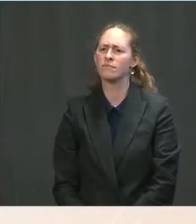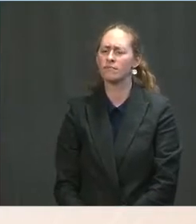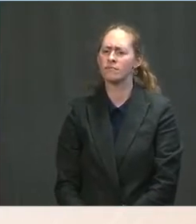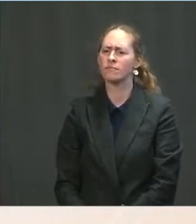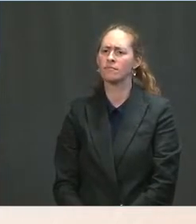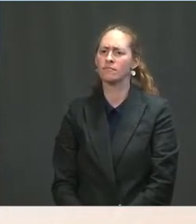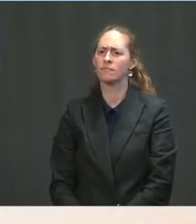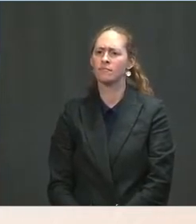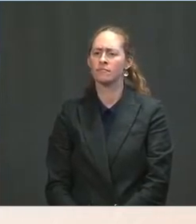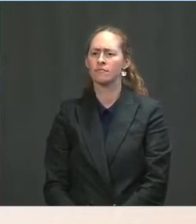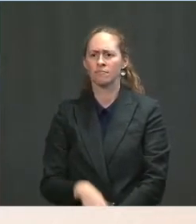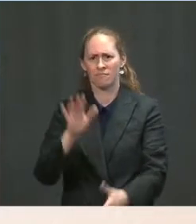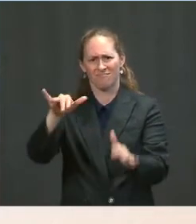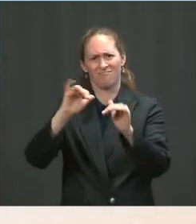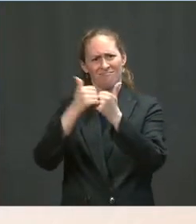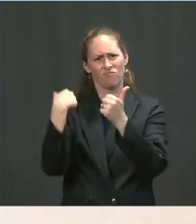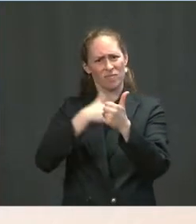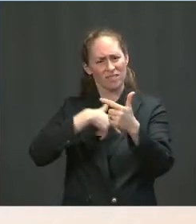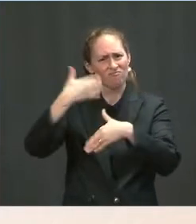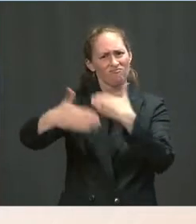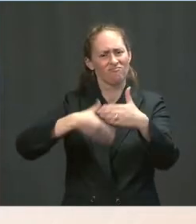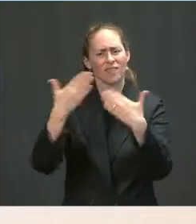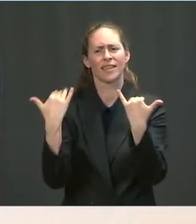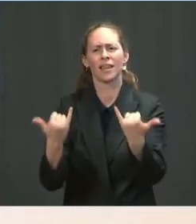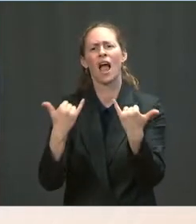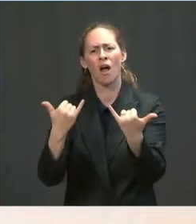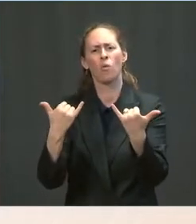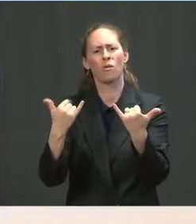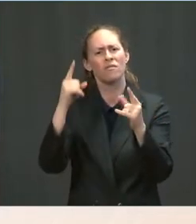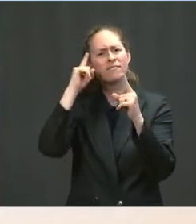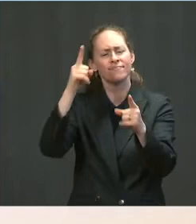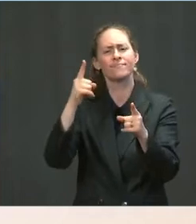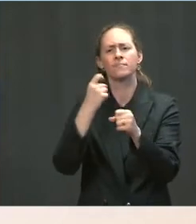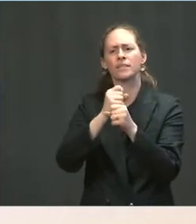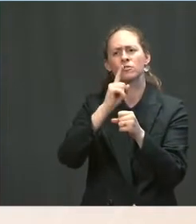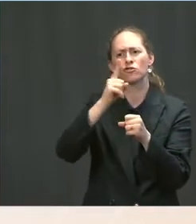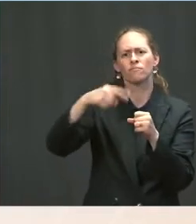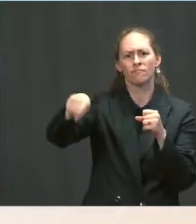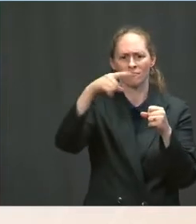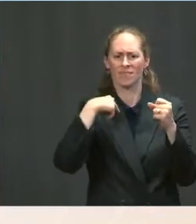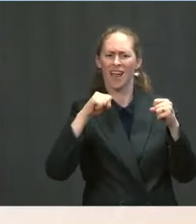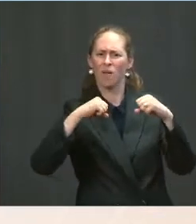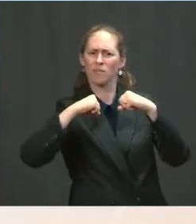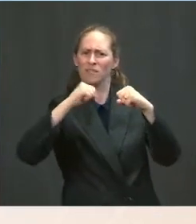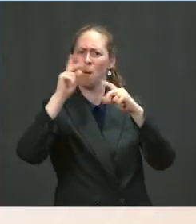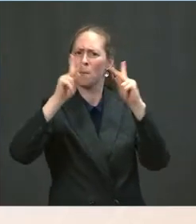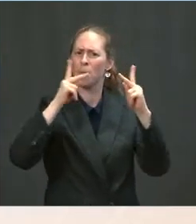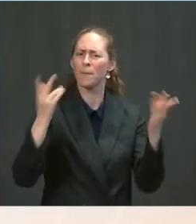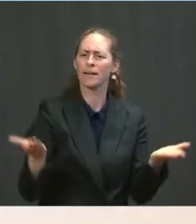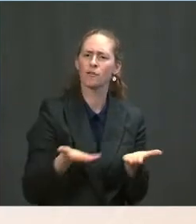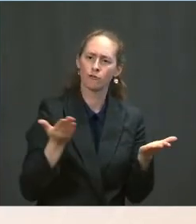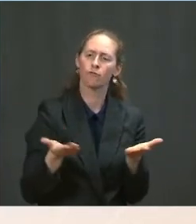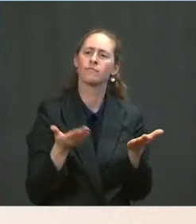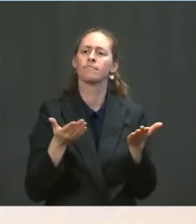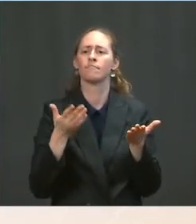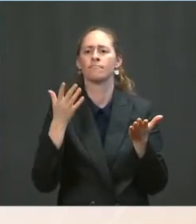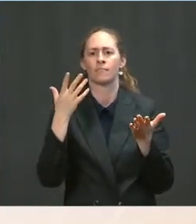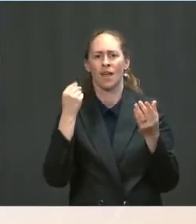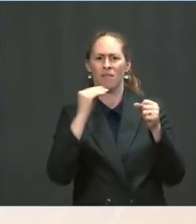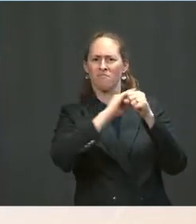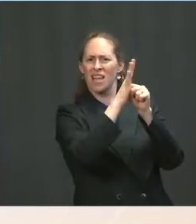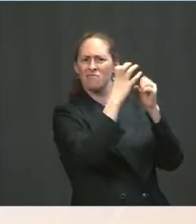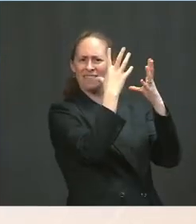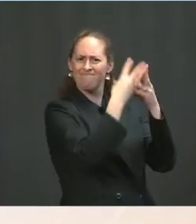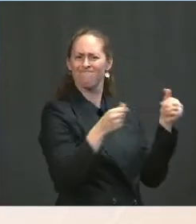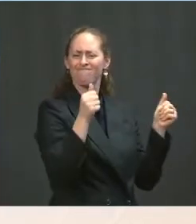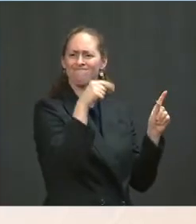we're trying to move in this administration, making sure that we are protecting people here, making sure that we're dealing with this pandemic in a way that